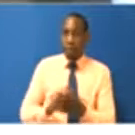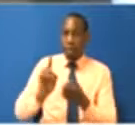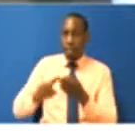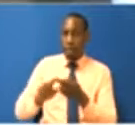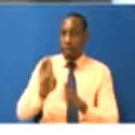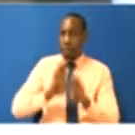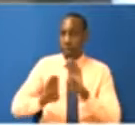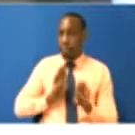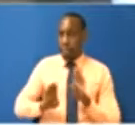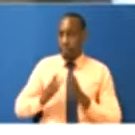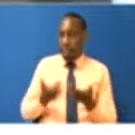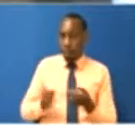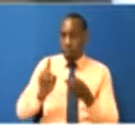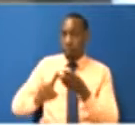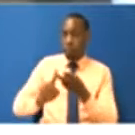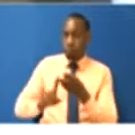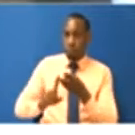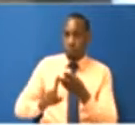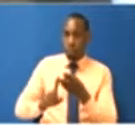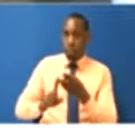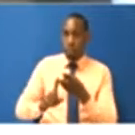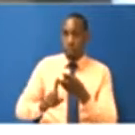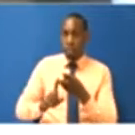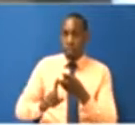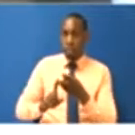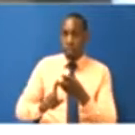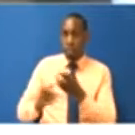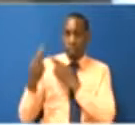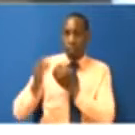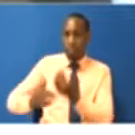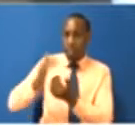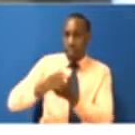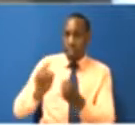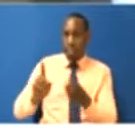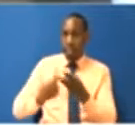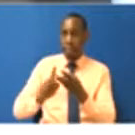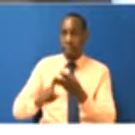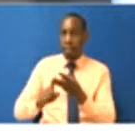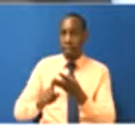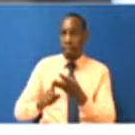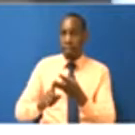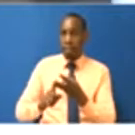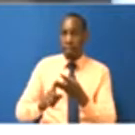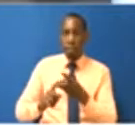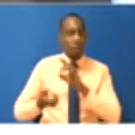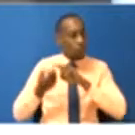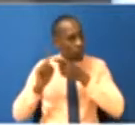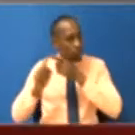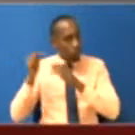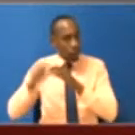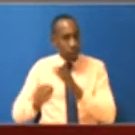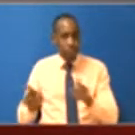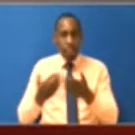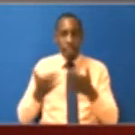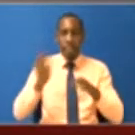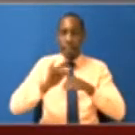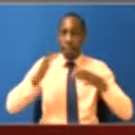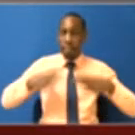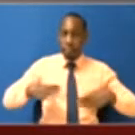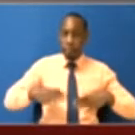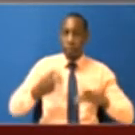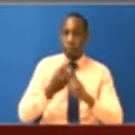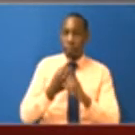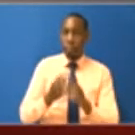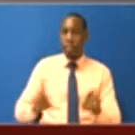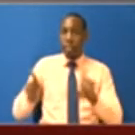way they carry themselves in terms of the duty of care in terms of the depth with which they think through things that affect one ancients on